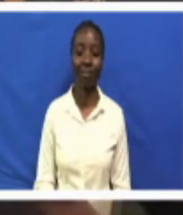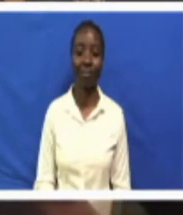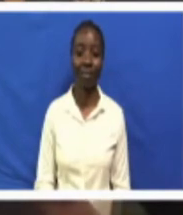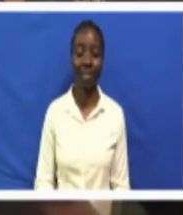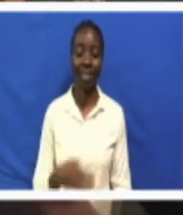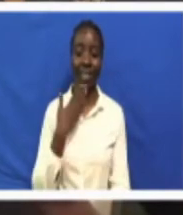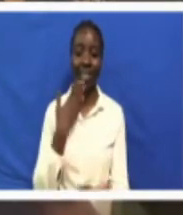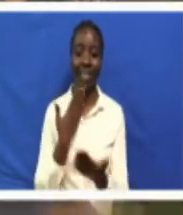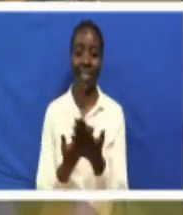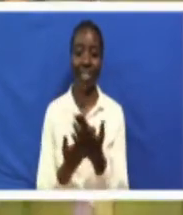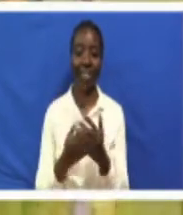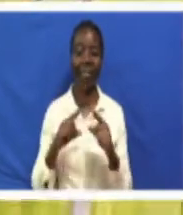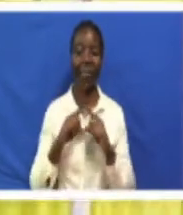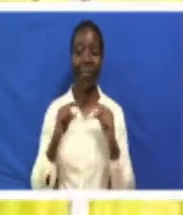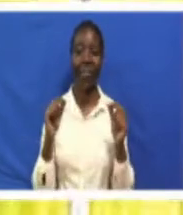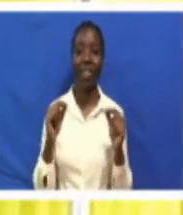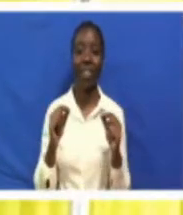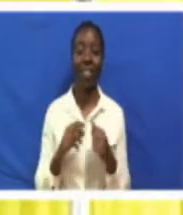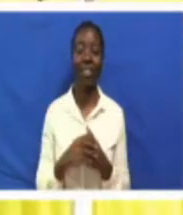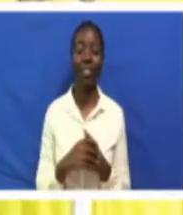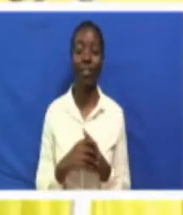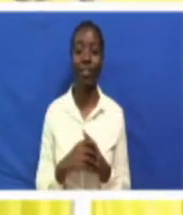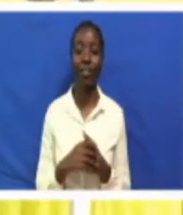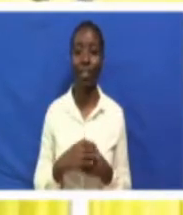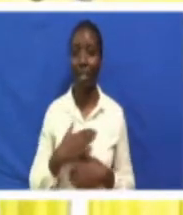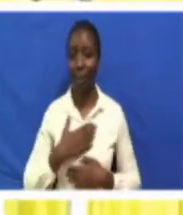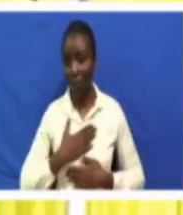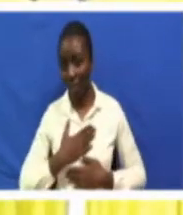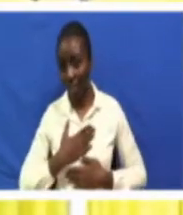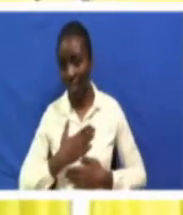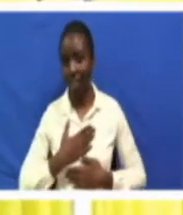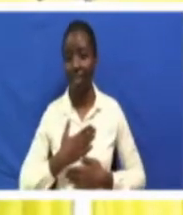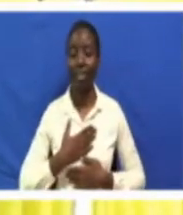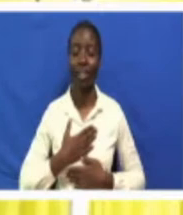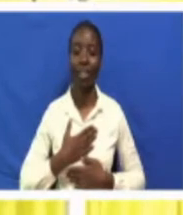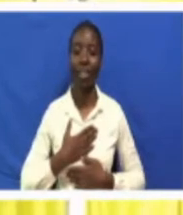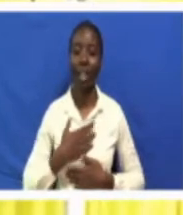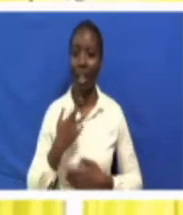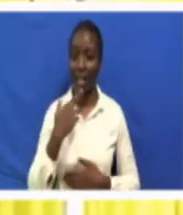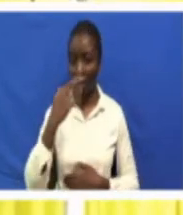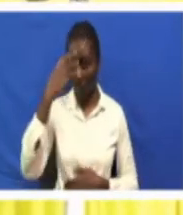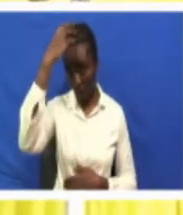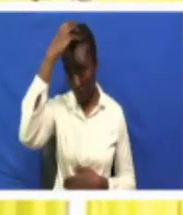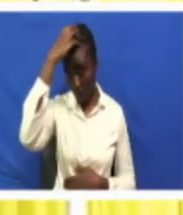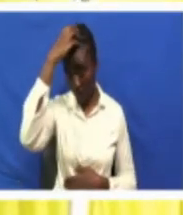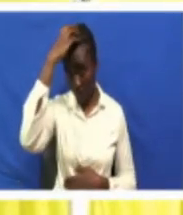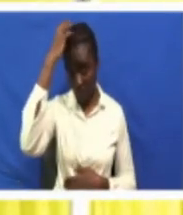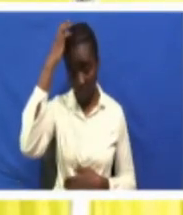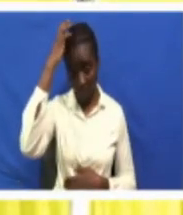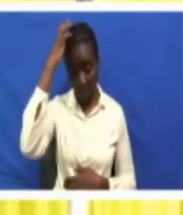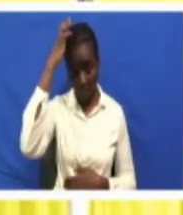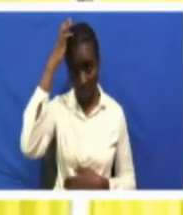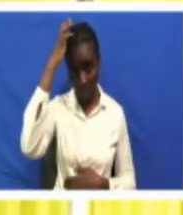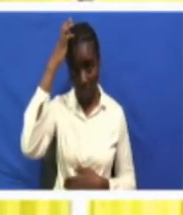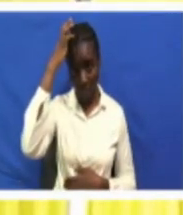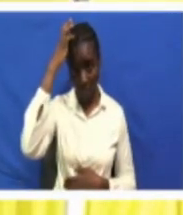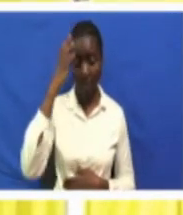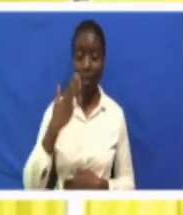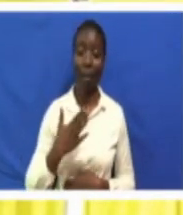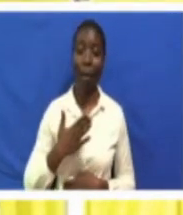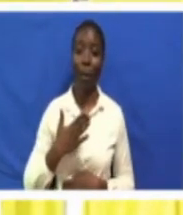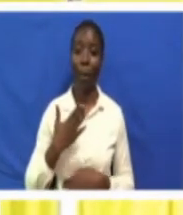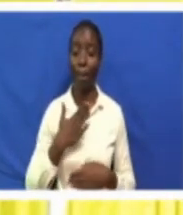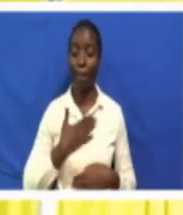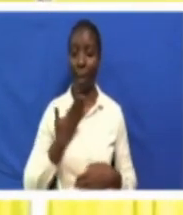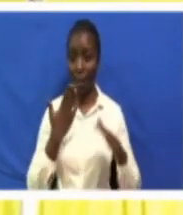thank you very much your grace at your eminence my Lobby